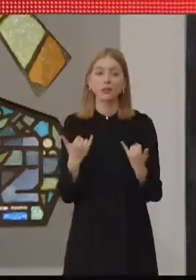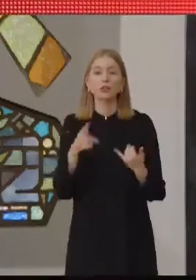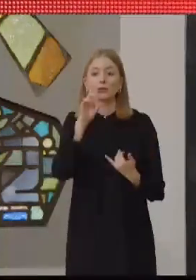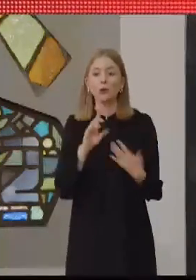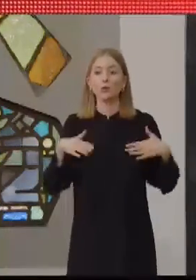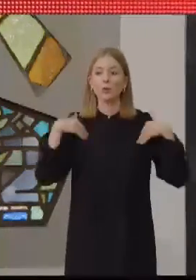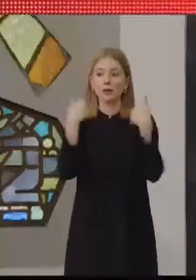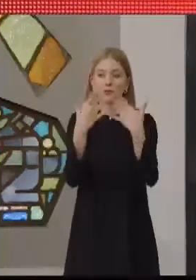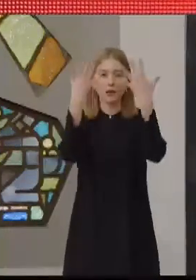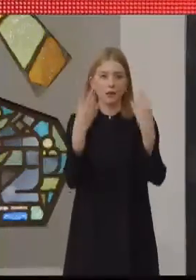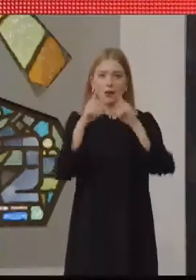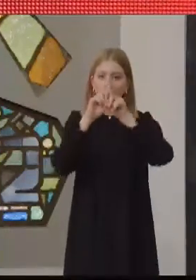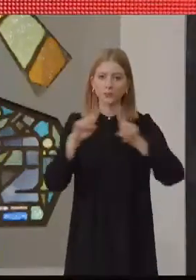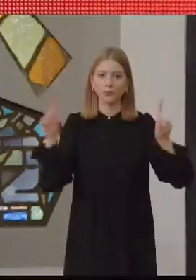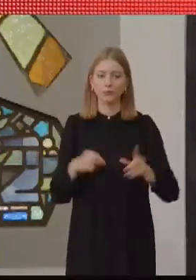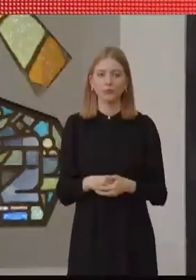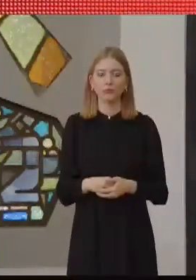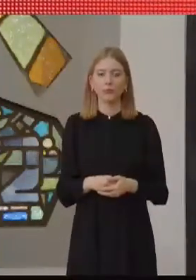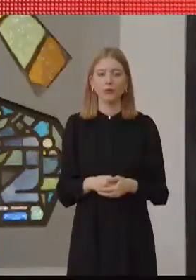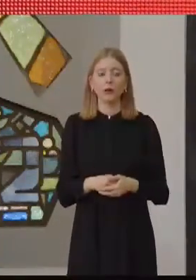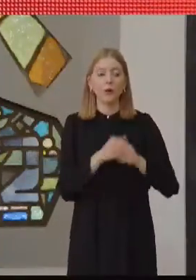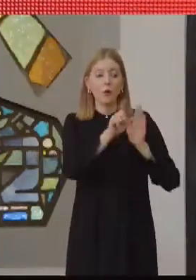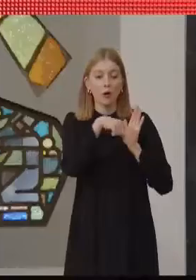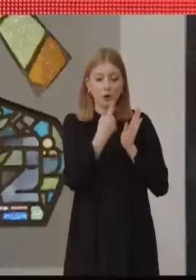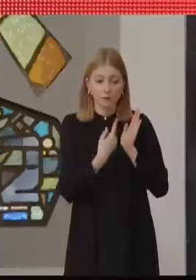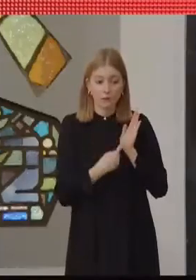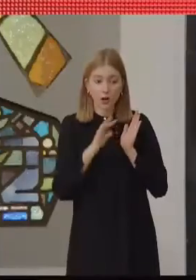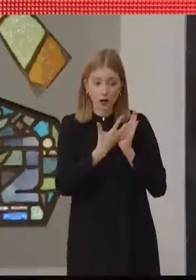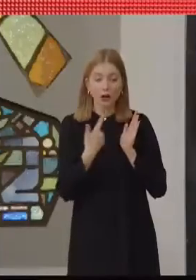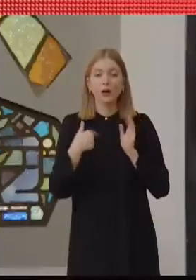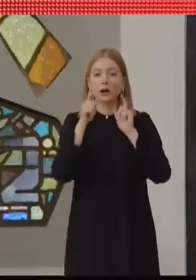Congratulations on this important occasion, and when answering the question,